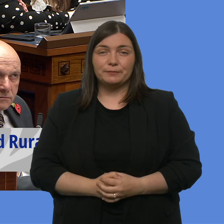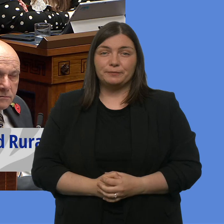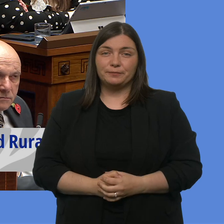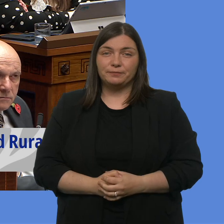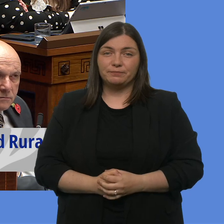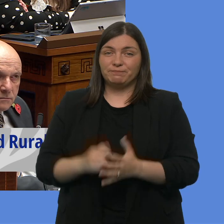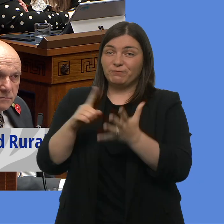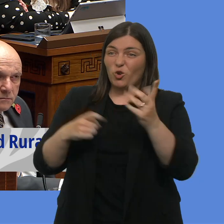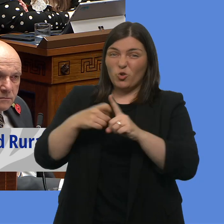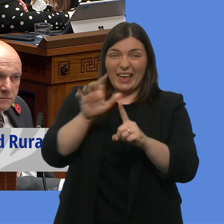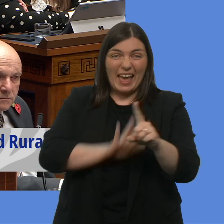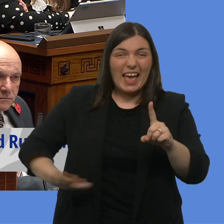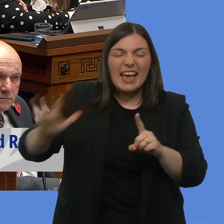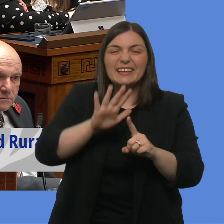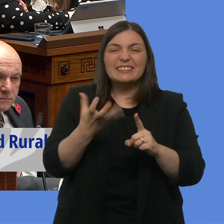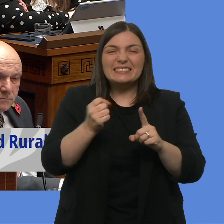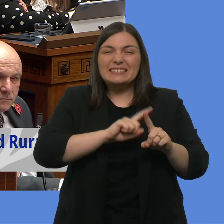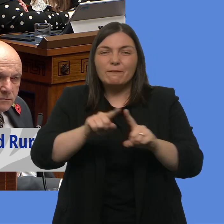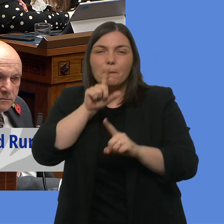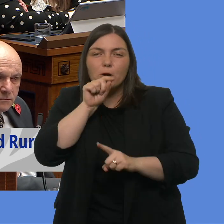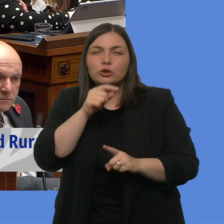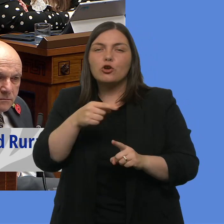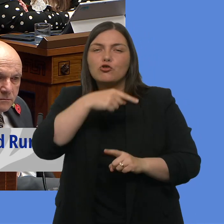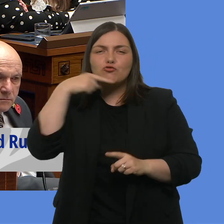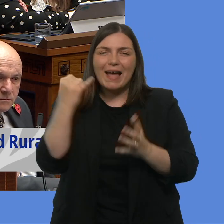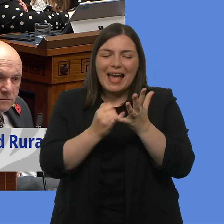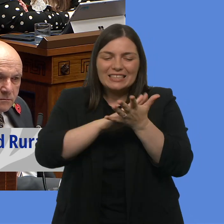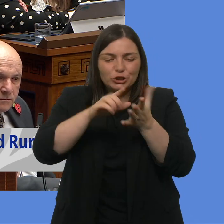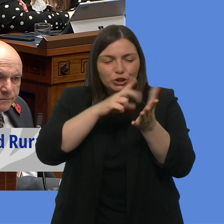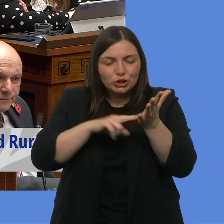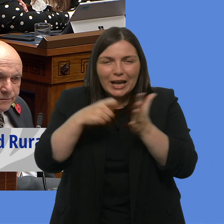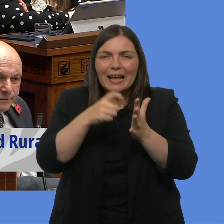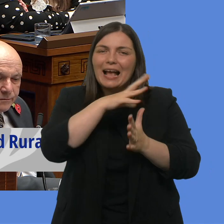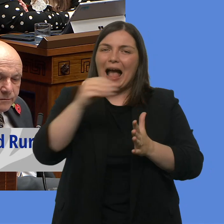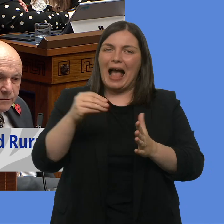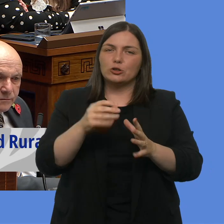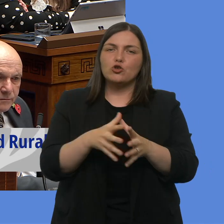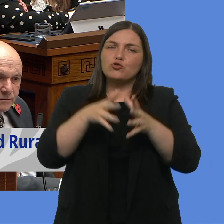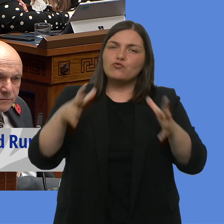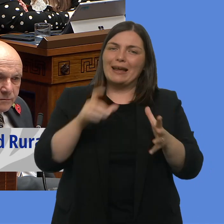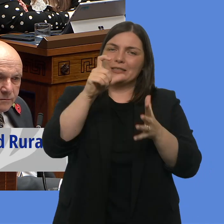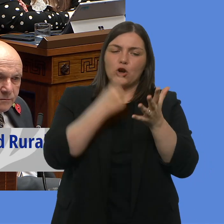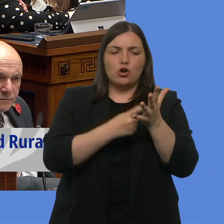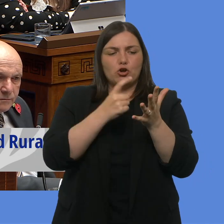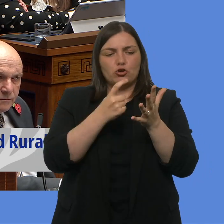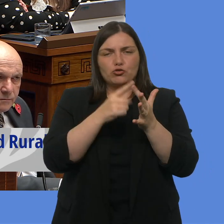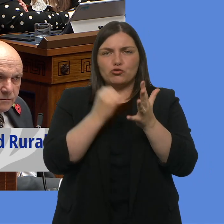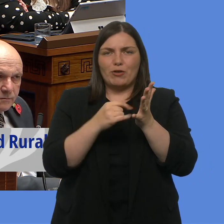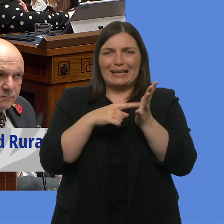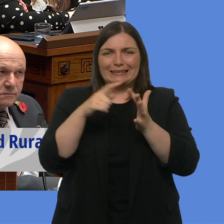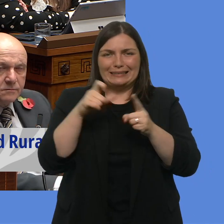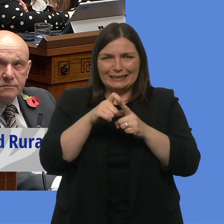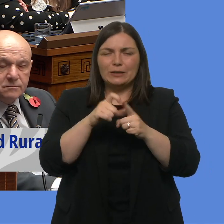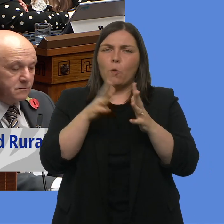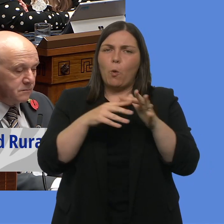in species like redshank and great crested grebe in Belfast Lough. However, other species like the bar-tailed godwit are in